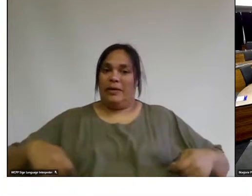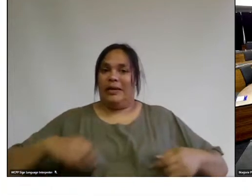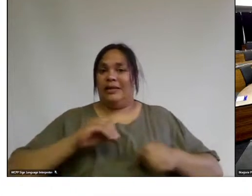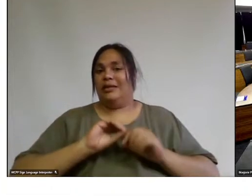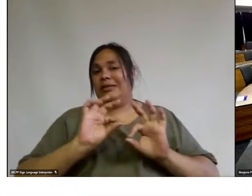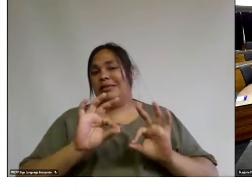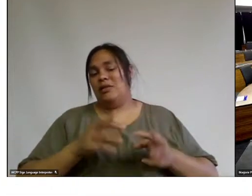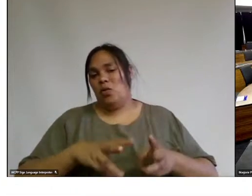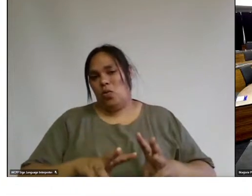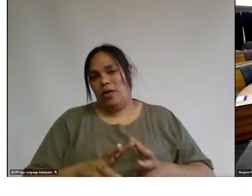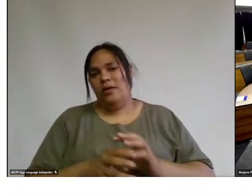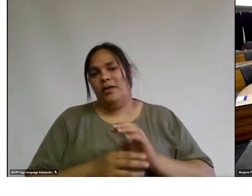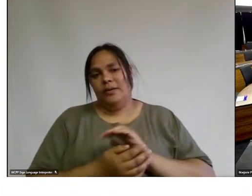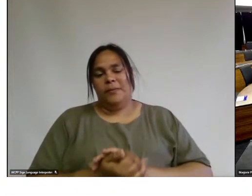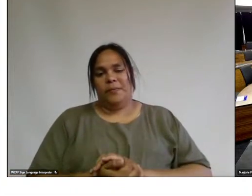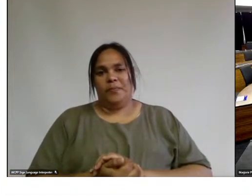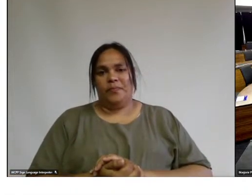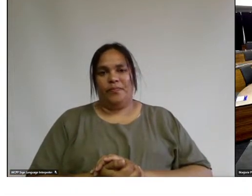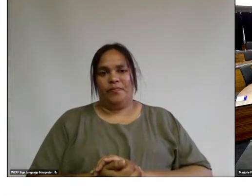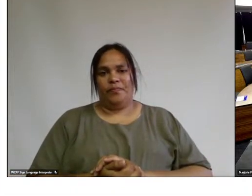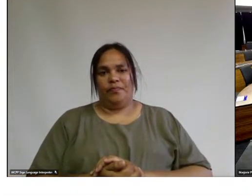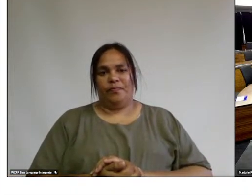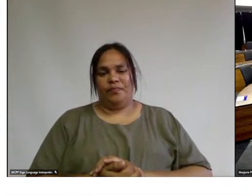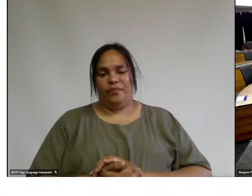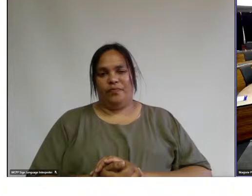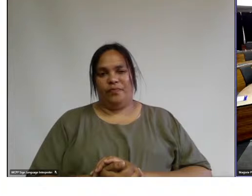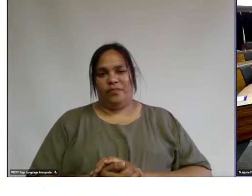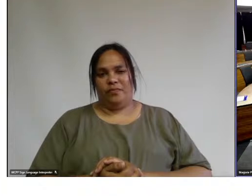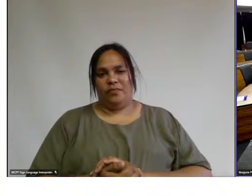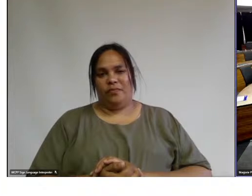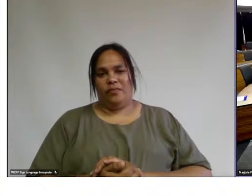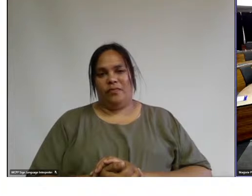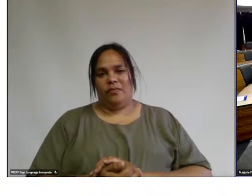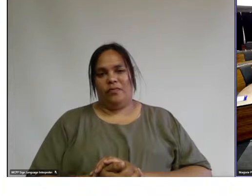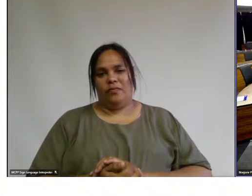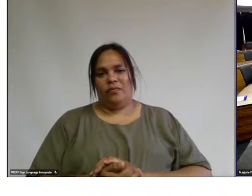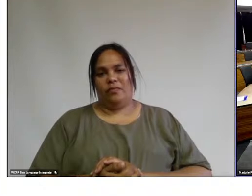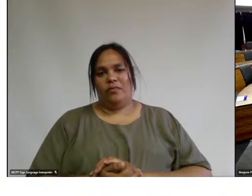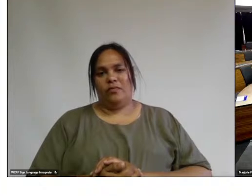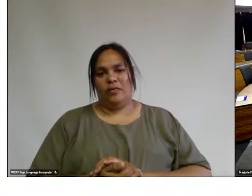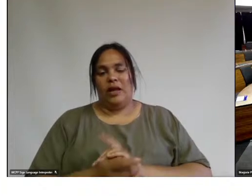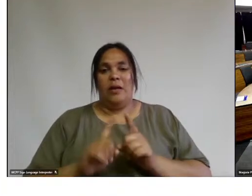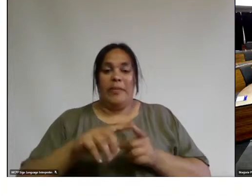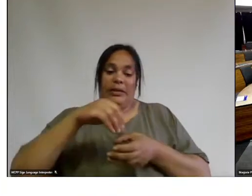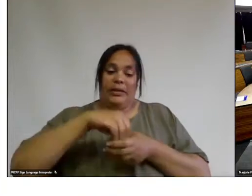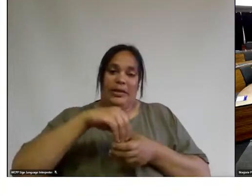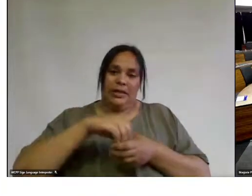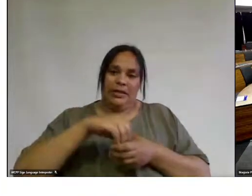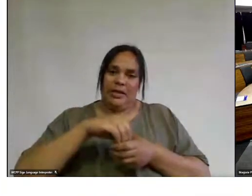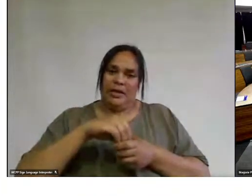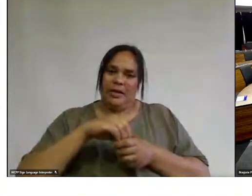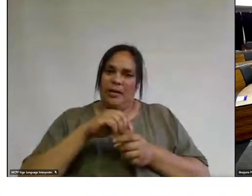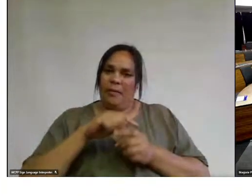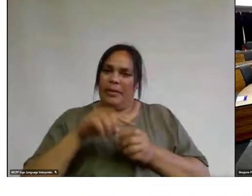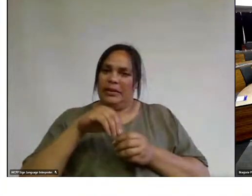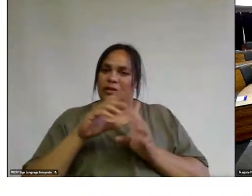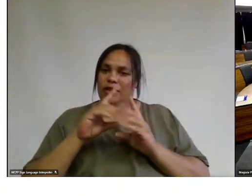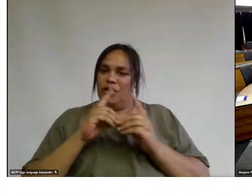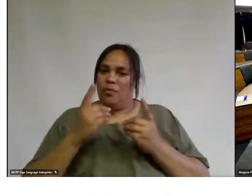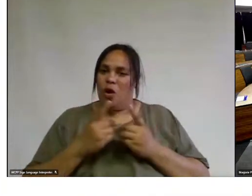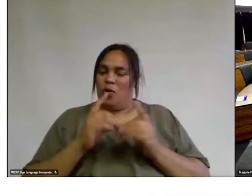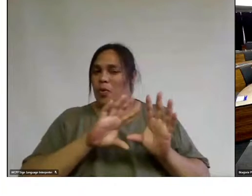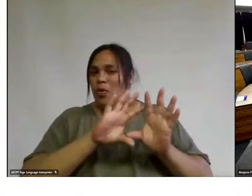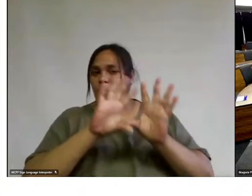regard. Is if there is internally, in particular within the department, over and